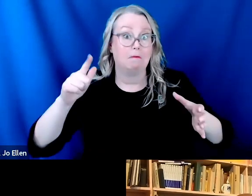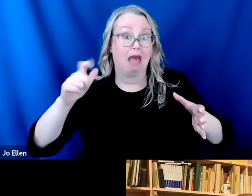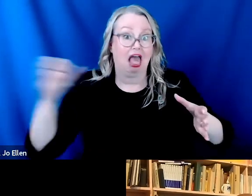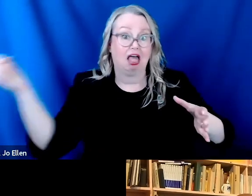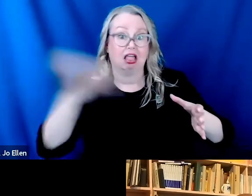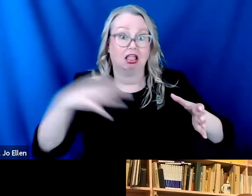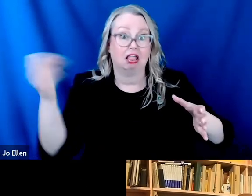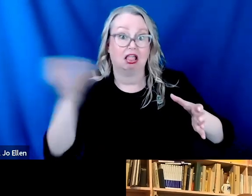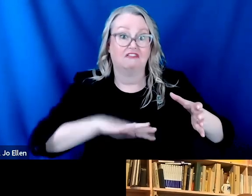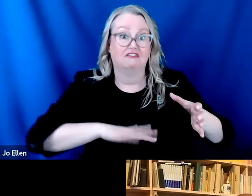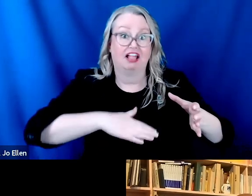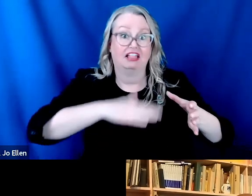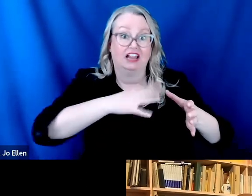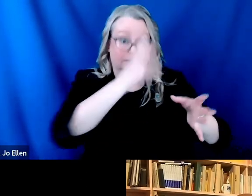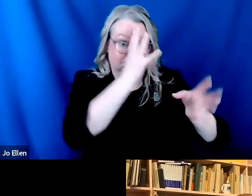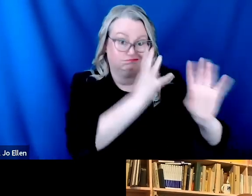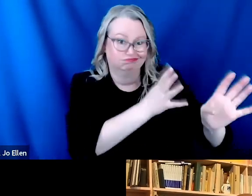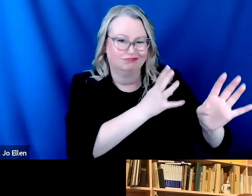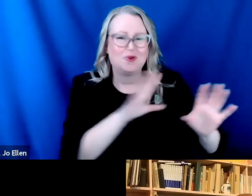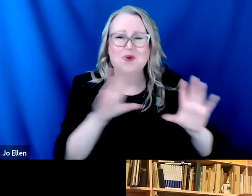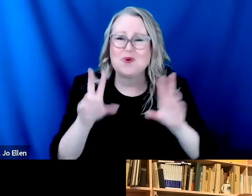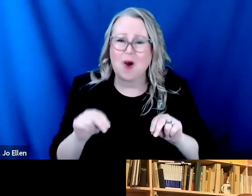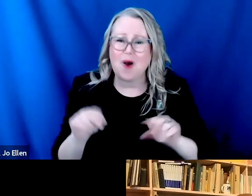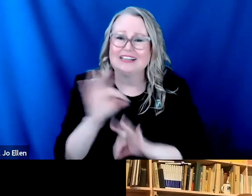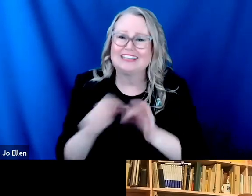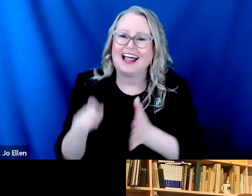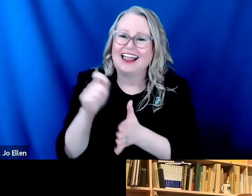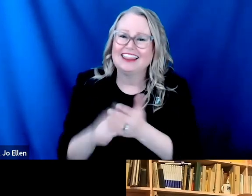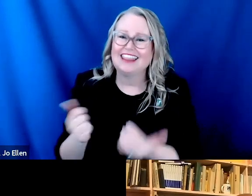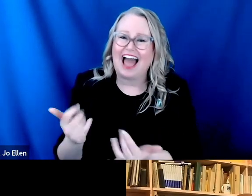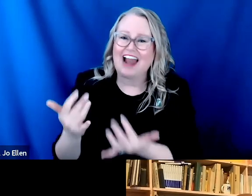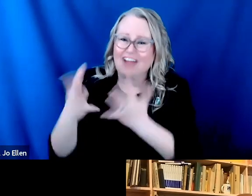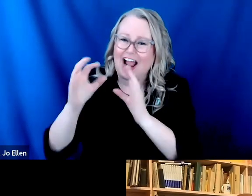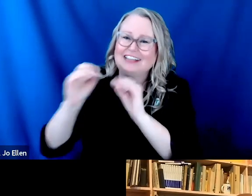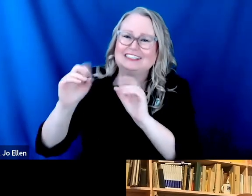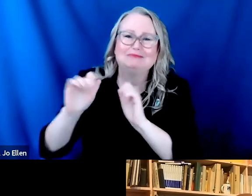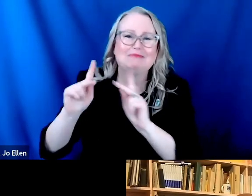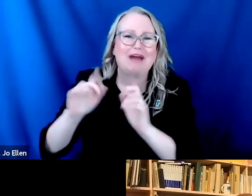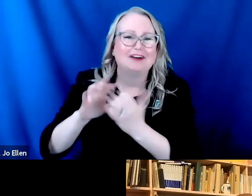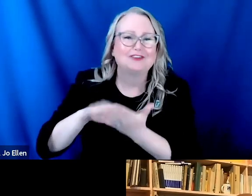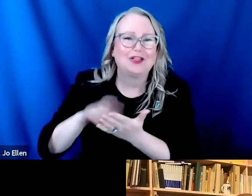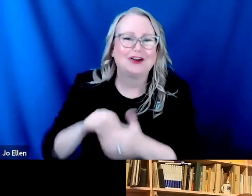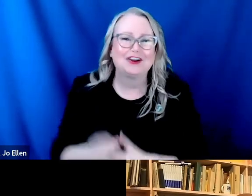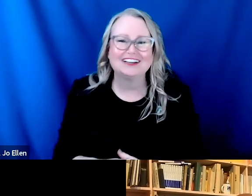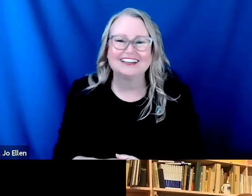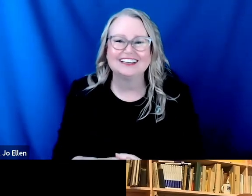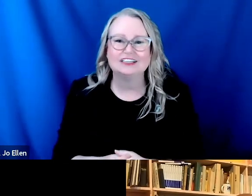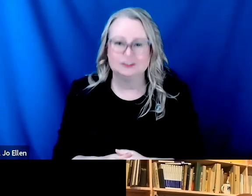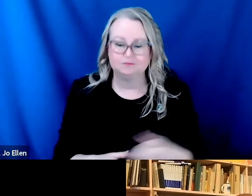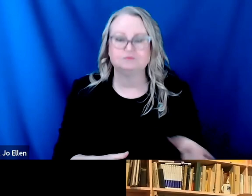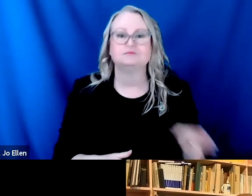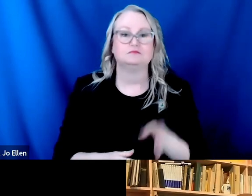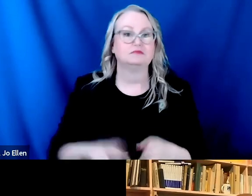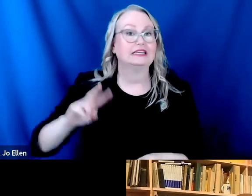fire. Over the last few years, this is your second point, over the last few years, I've invested much of my energy